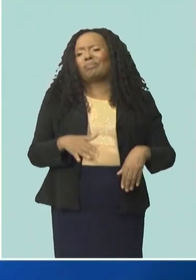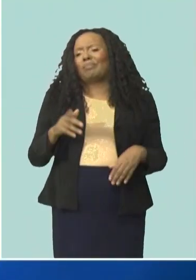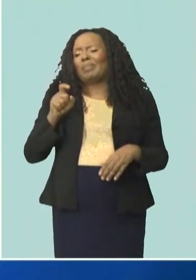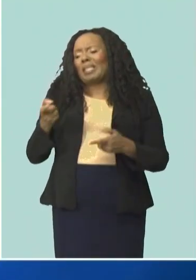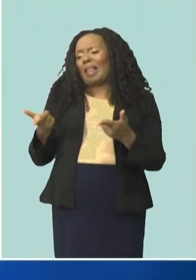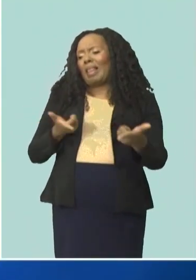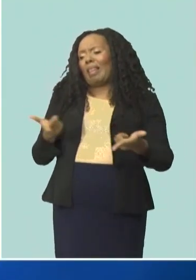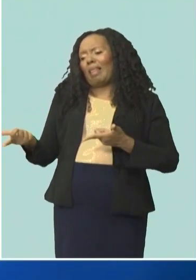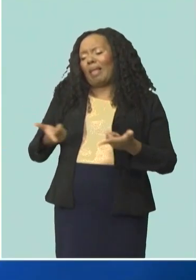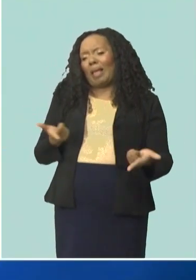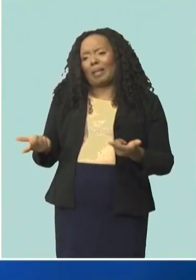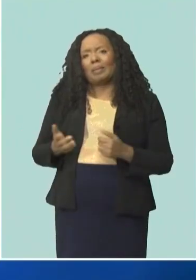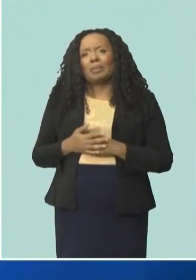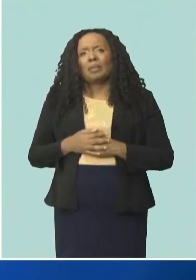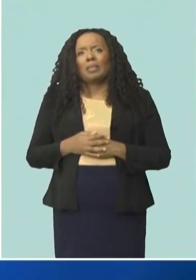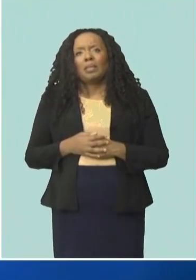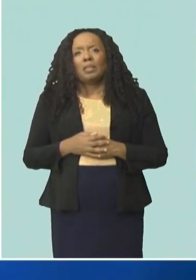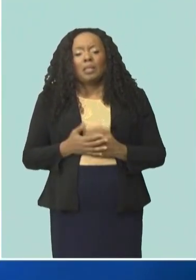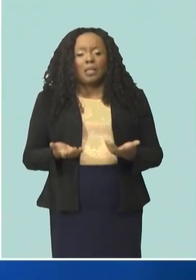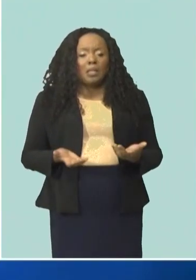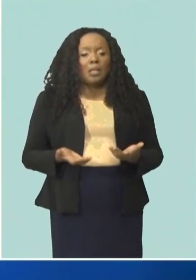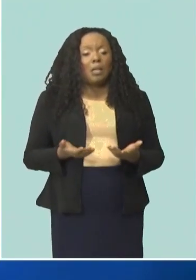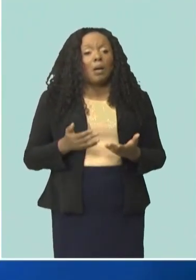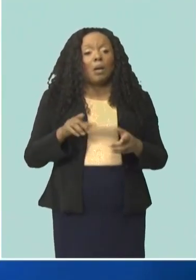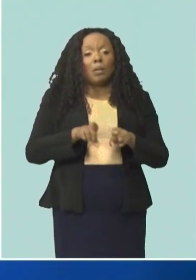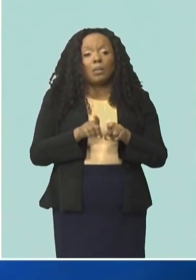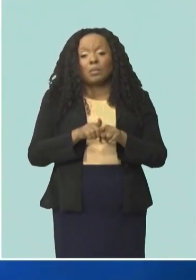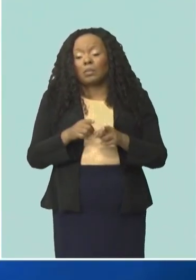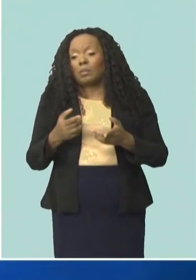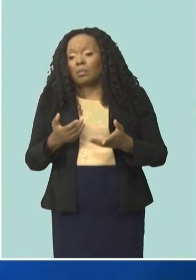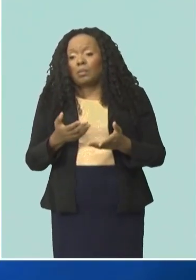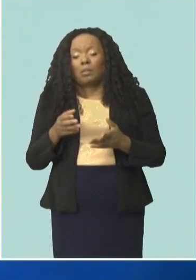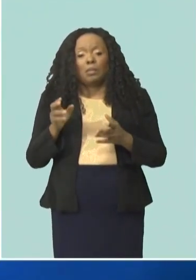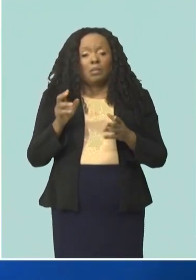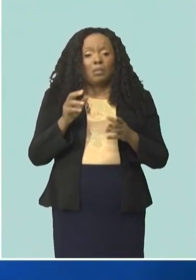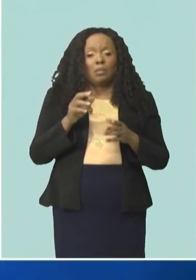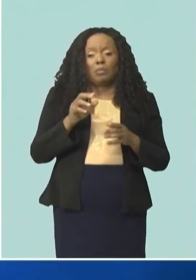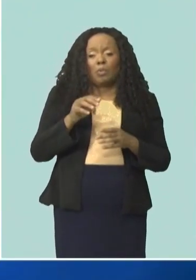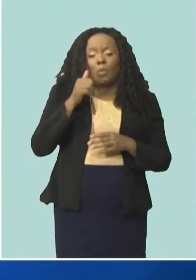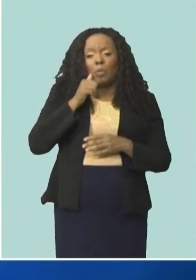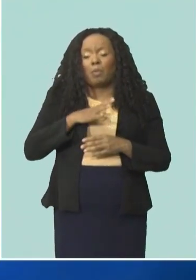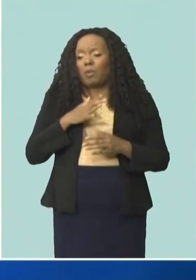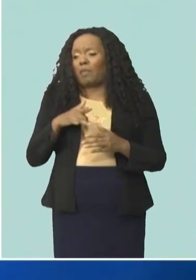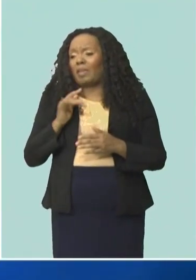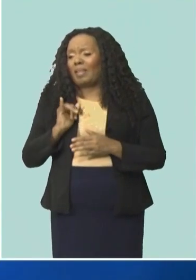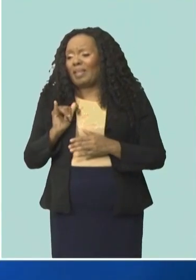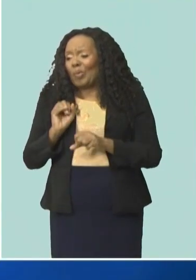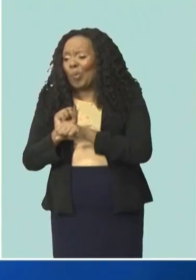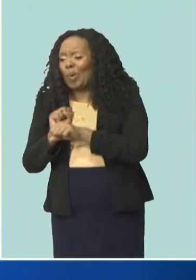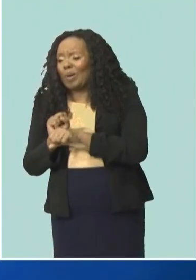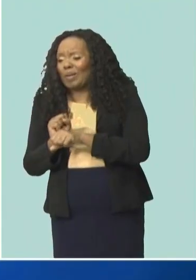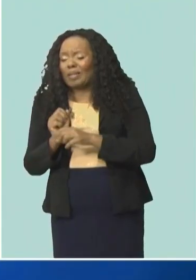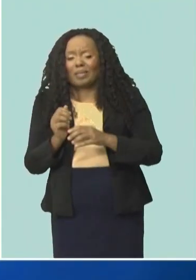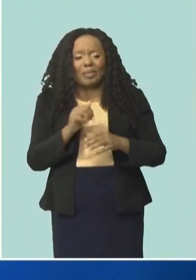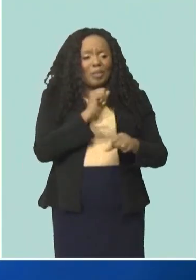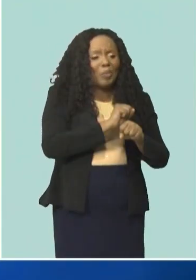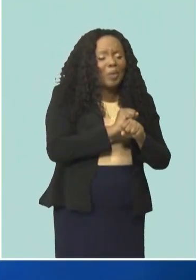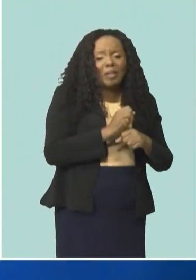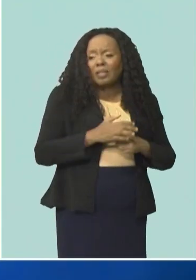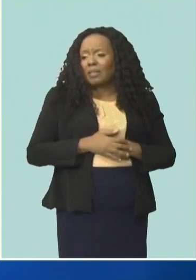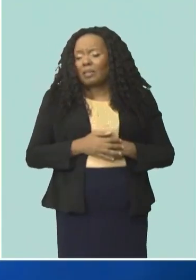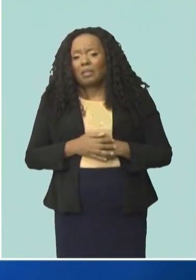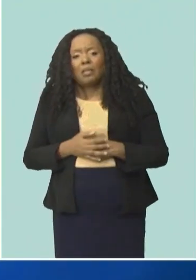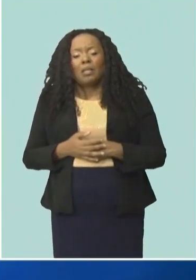must choose between duty to family and to herself. I see myself in the young engaged couple,